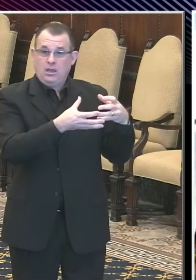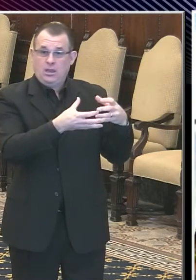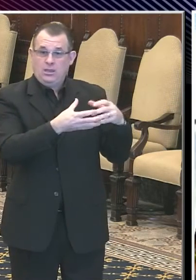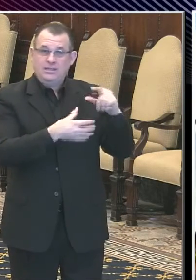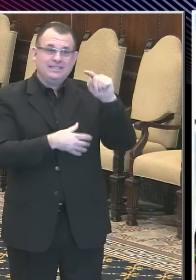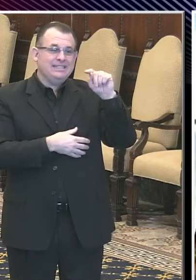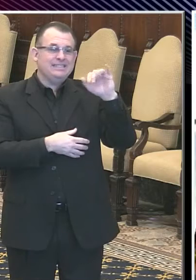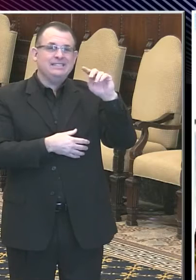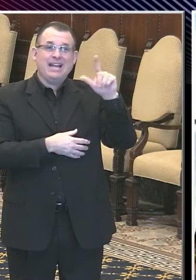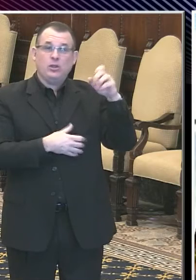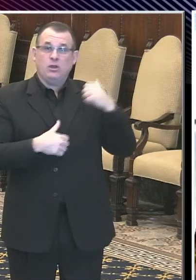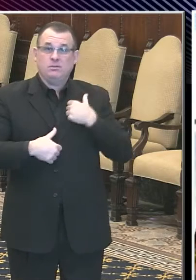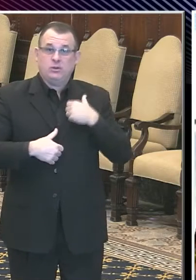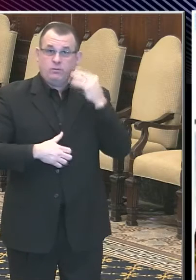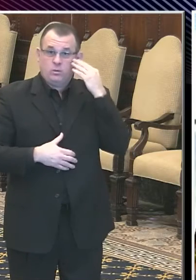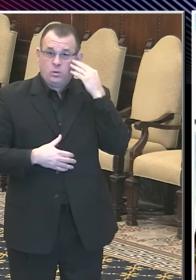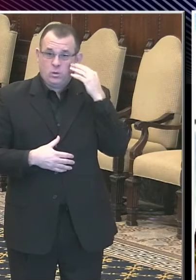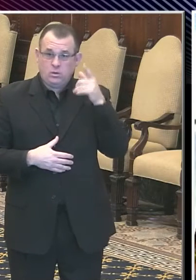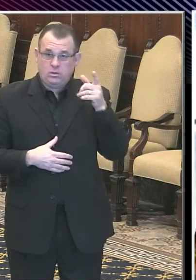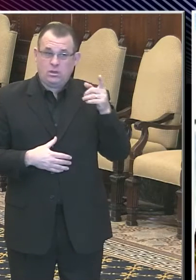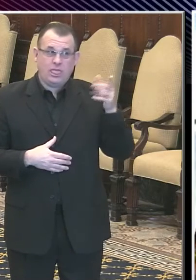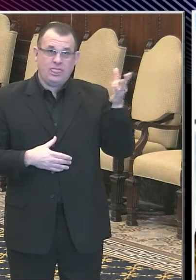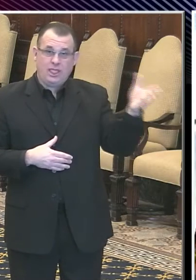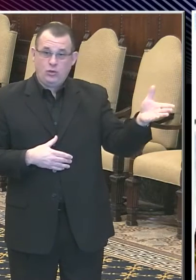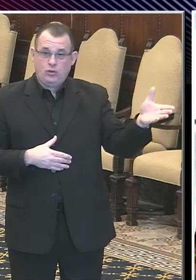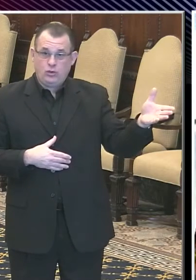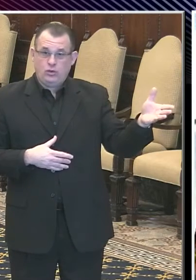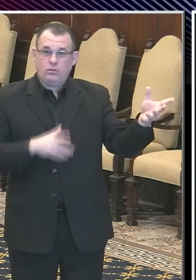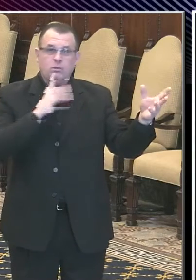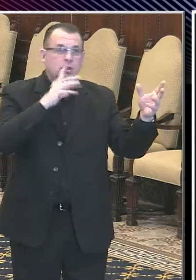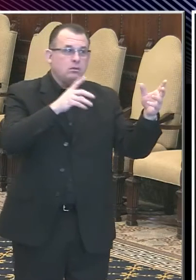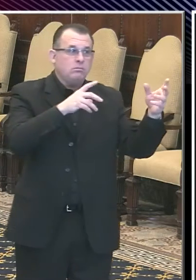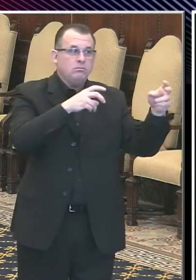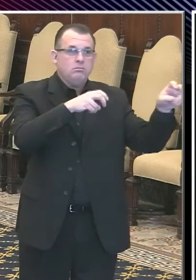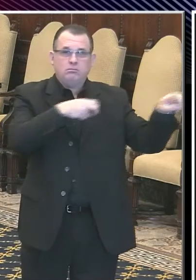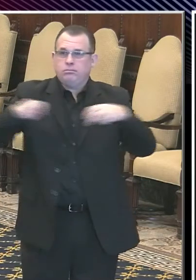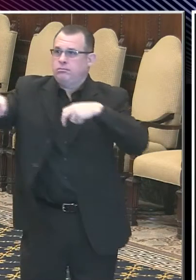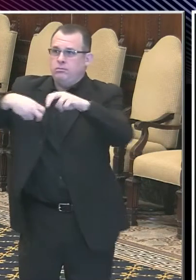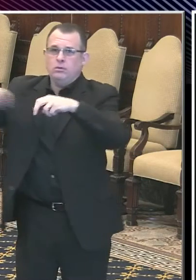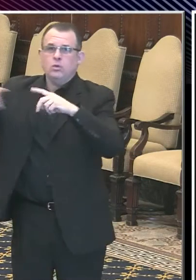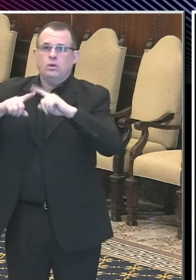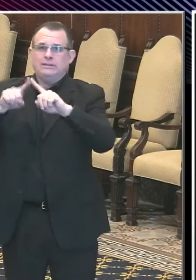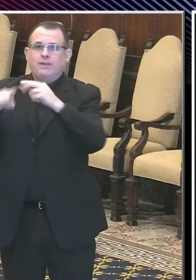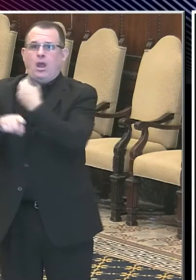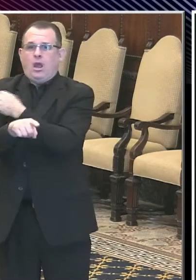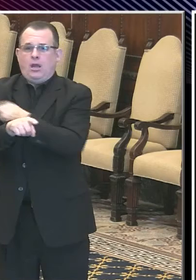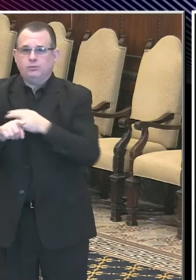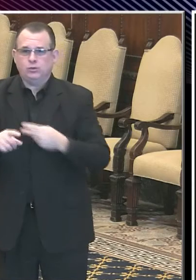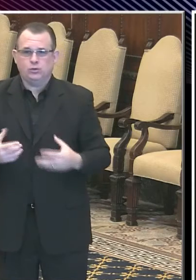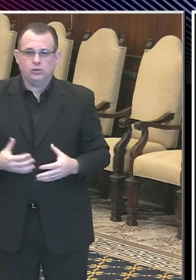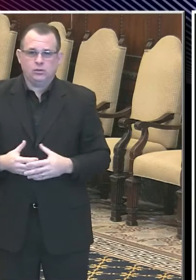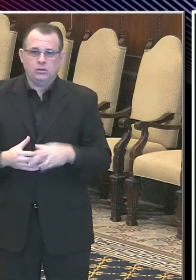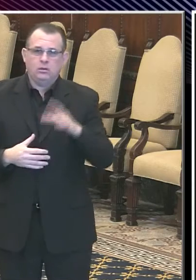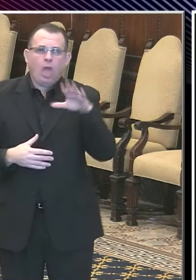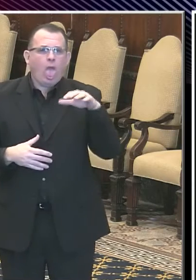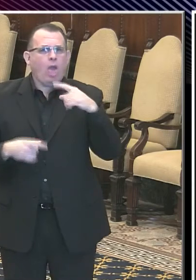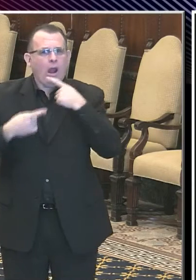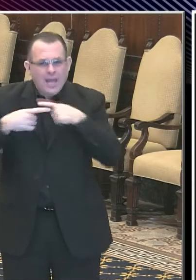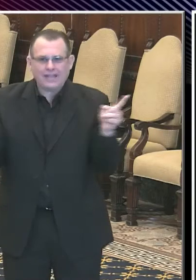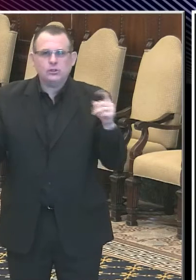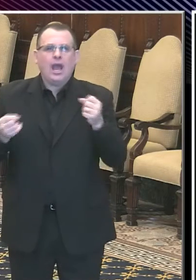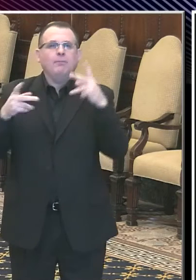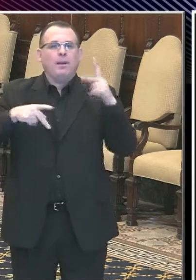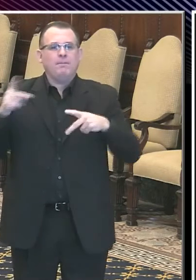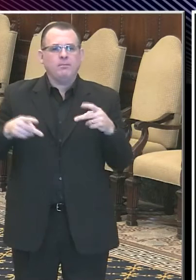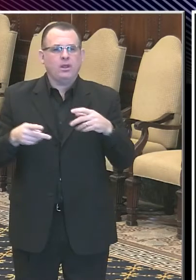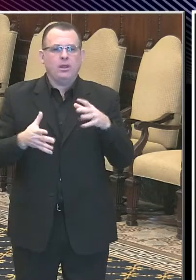our hospitals and healthcare, into our hospitals. And it was never announced, but do you have a number, Brian, about how much was being spent